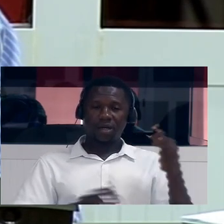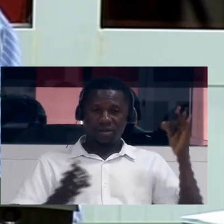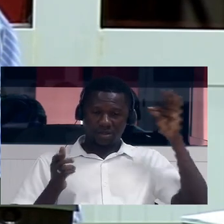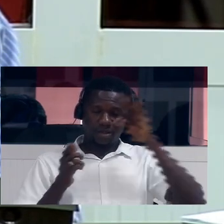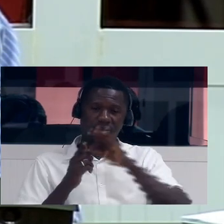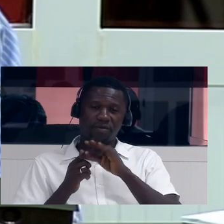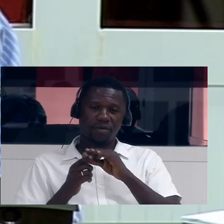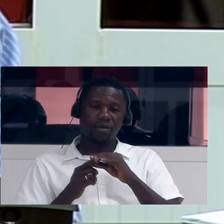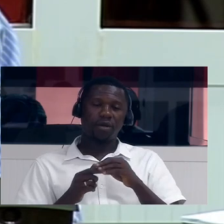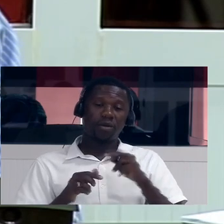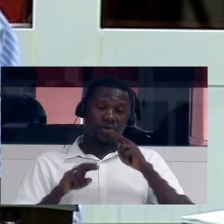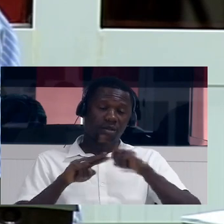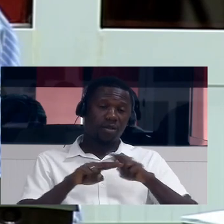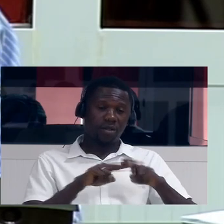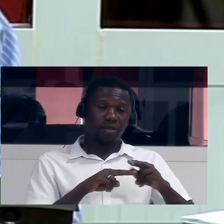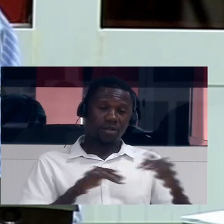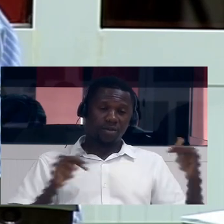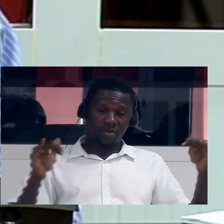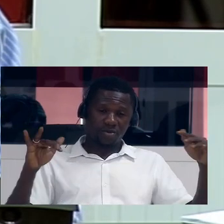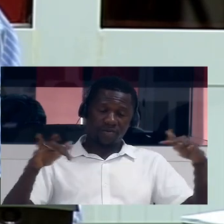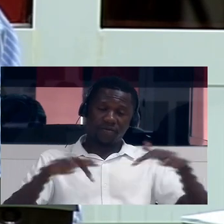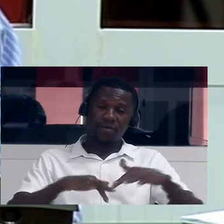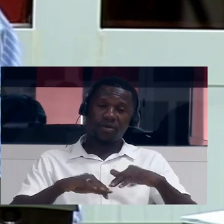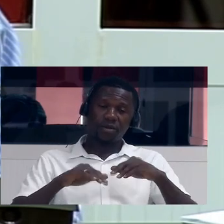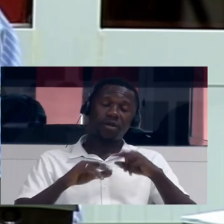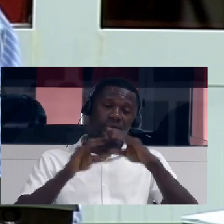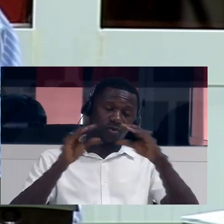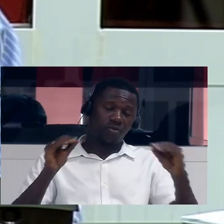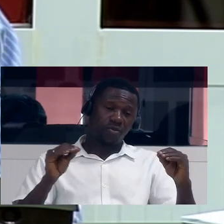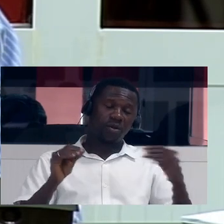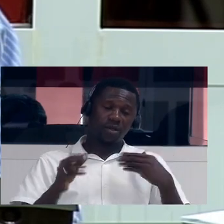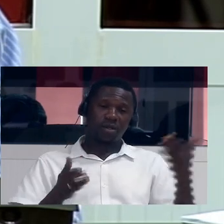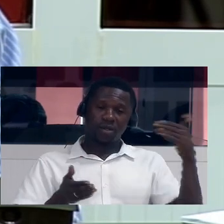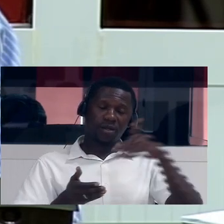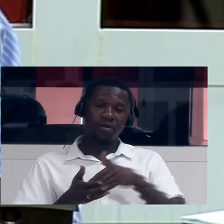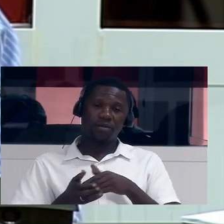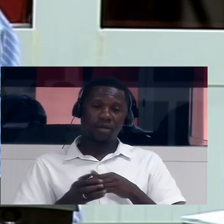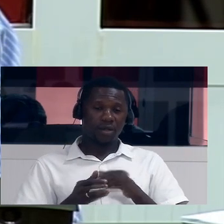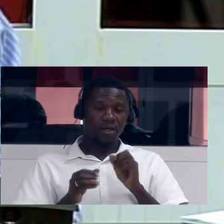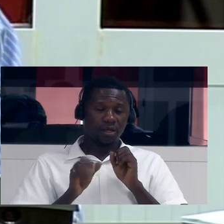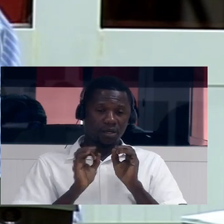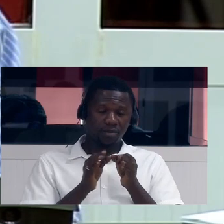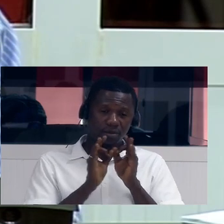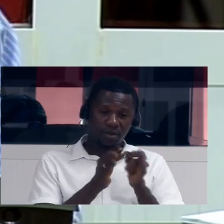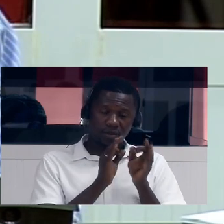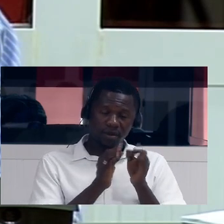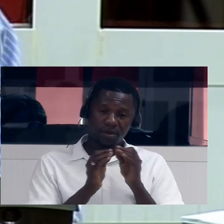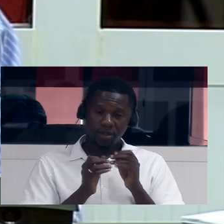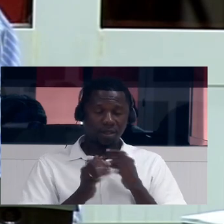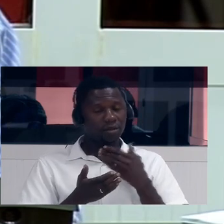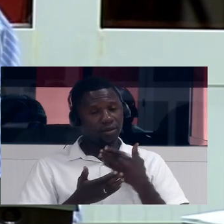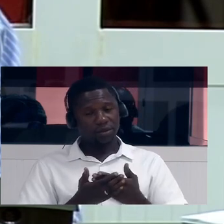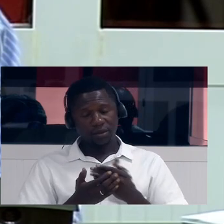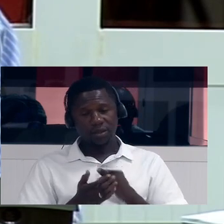them seated in the conference room, and I came in, and I was addressing them. And I still